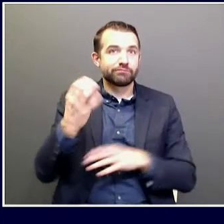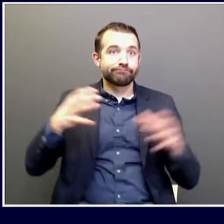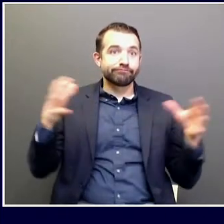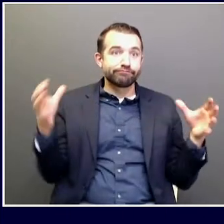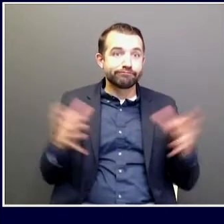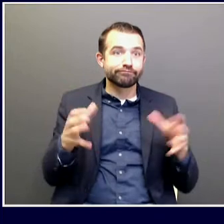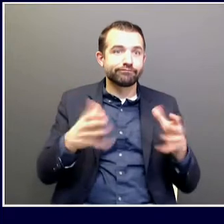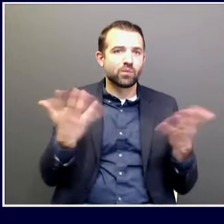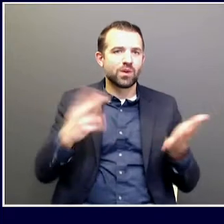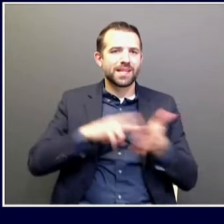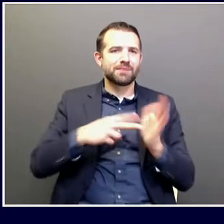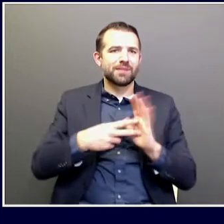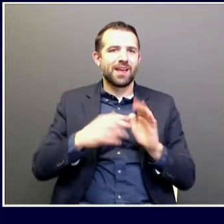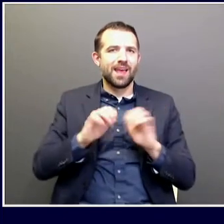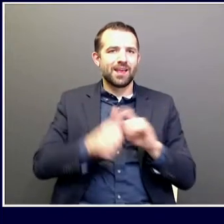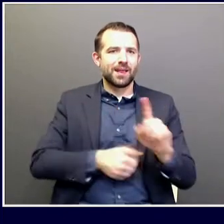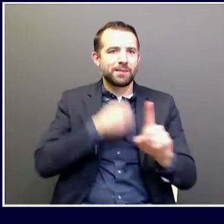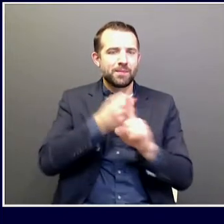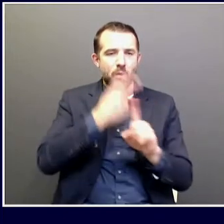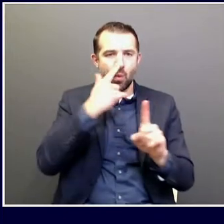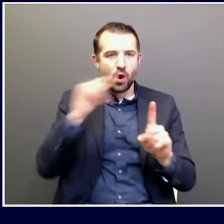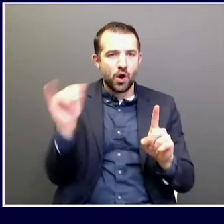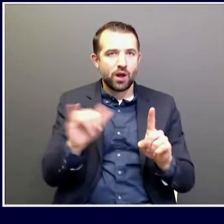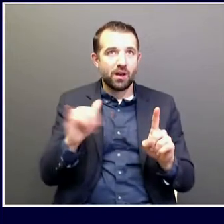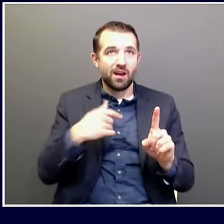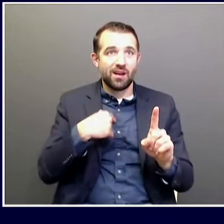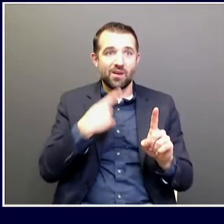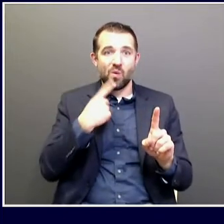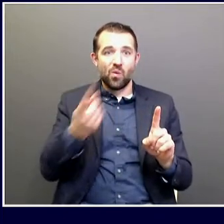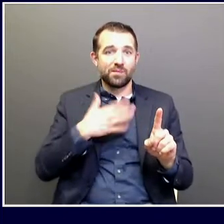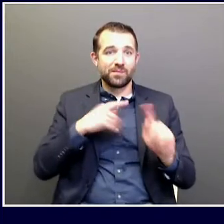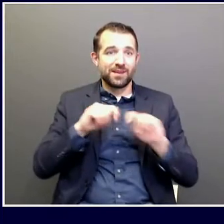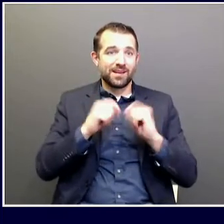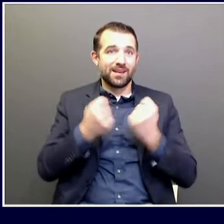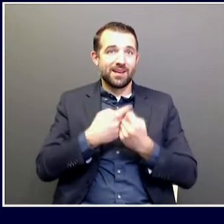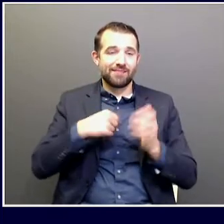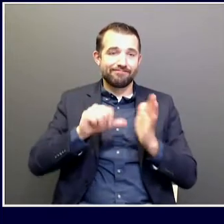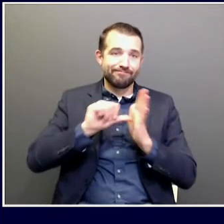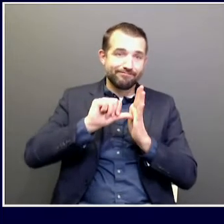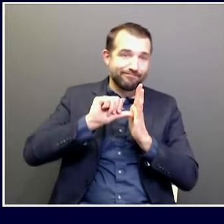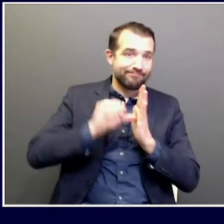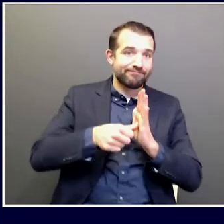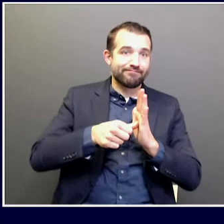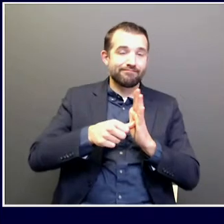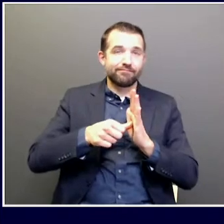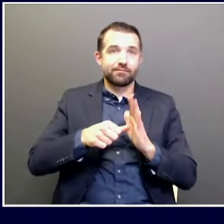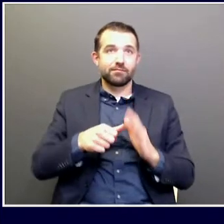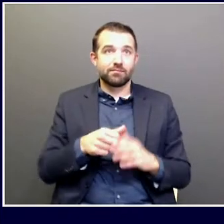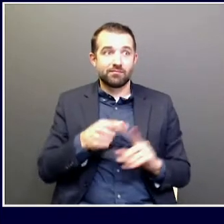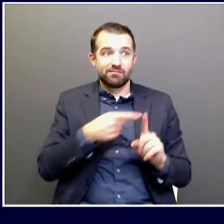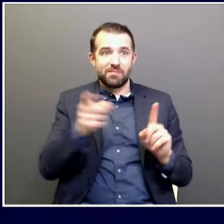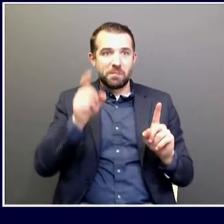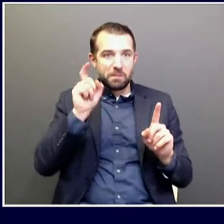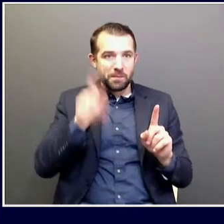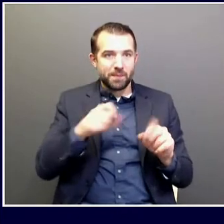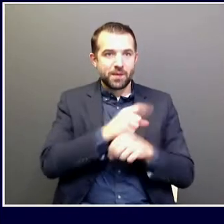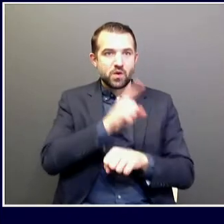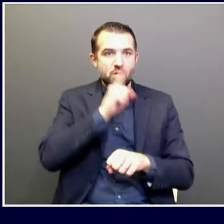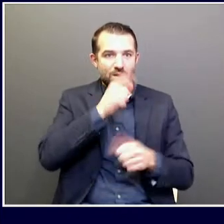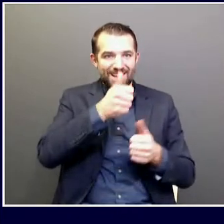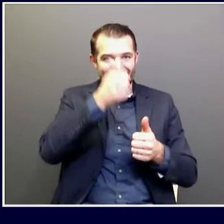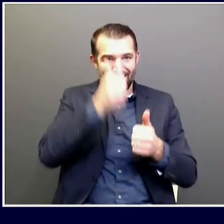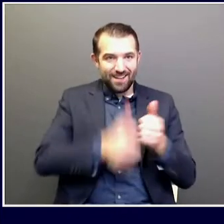folks, as told our team, this just underscores the importance of making sure that every single person at your